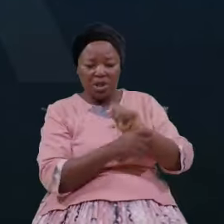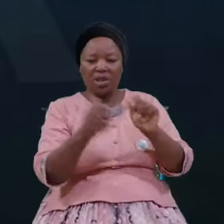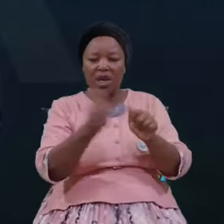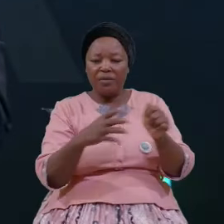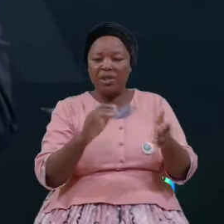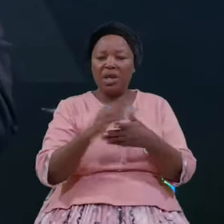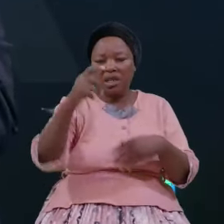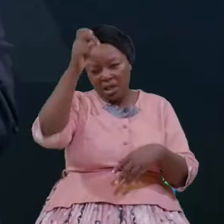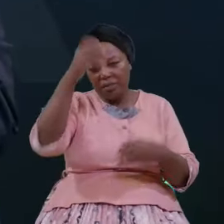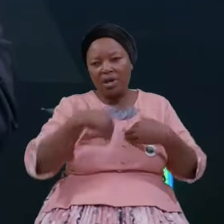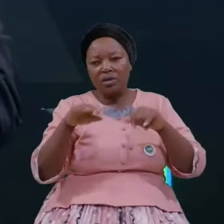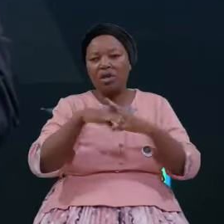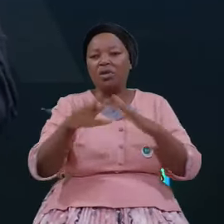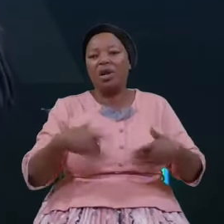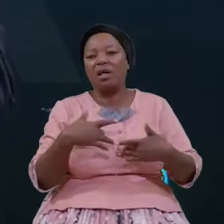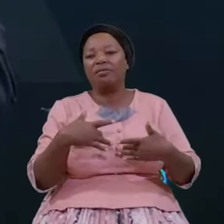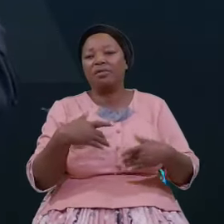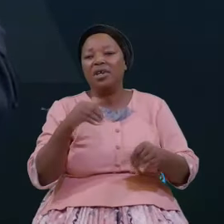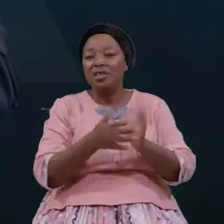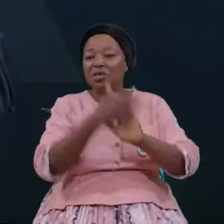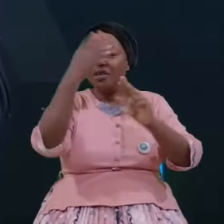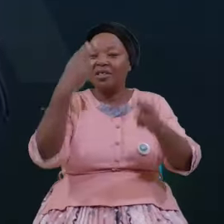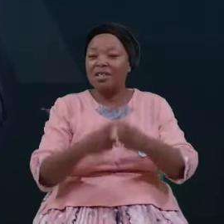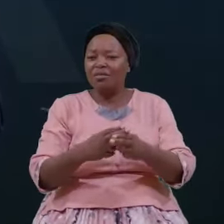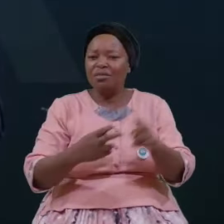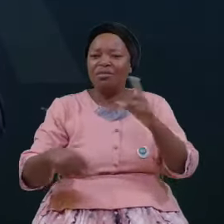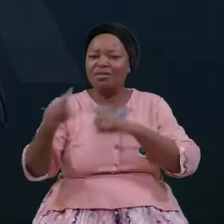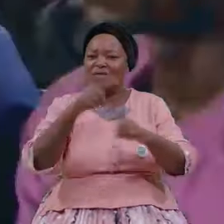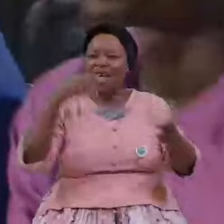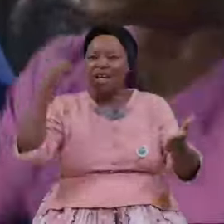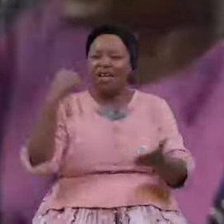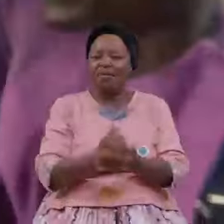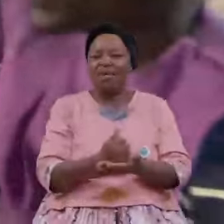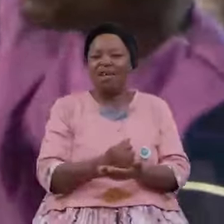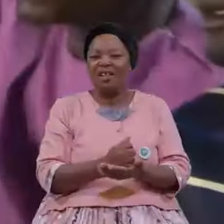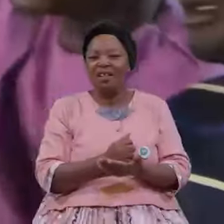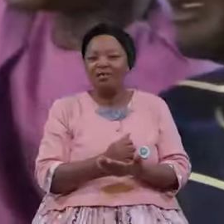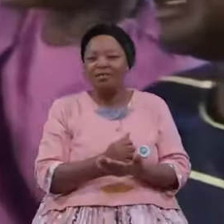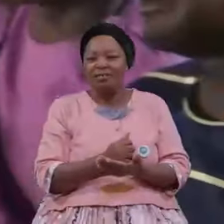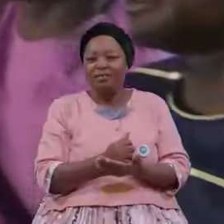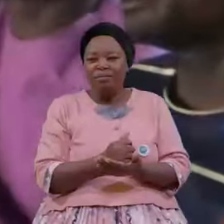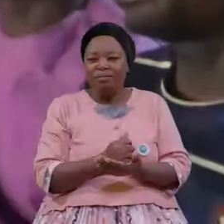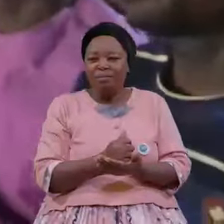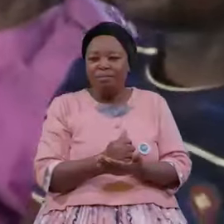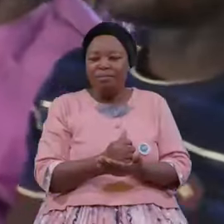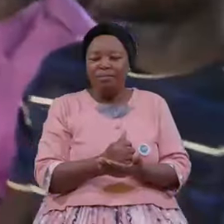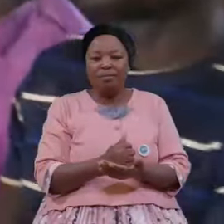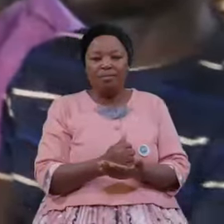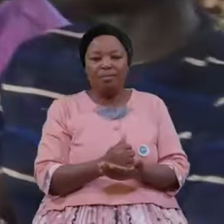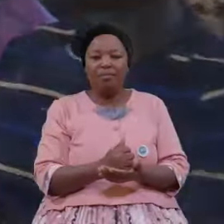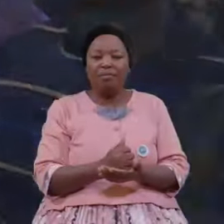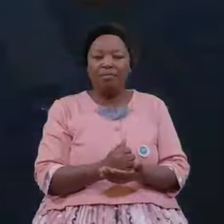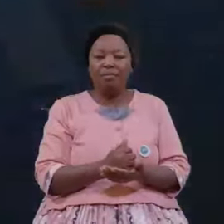life. I thought you'll give me will carry amen. He said,